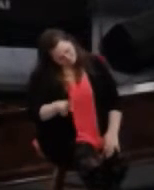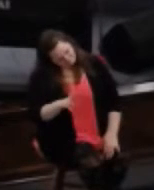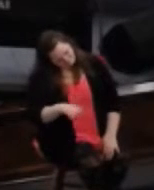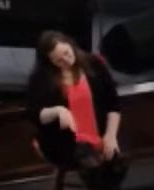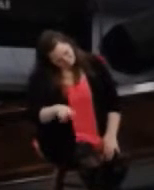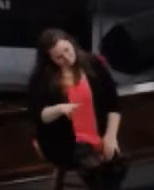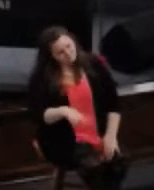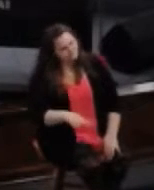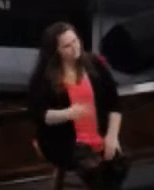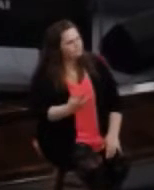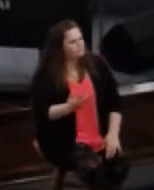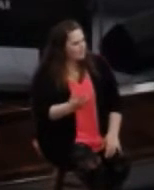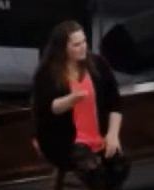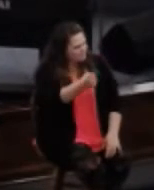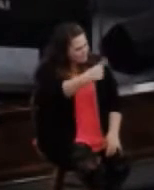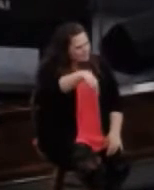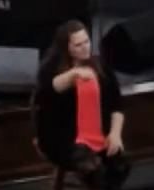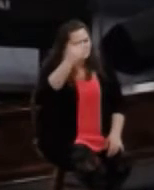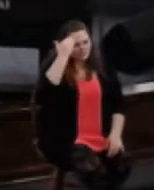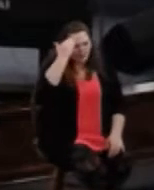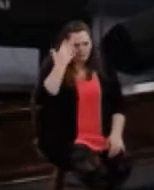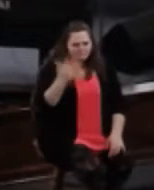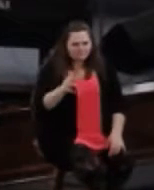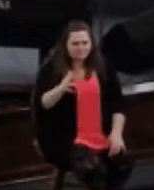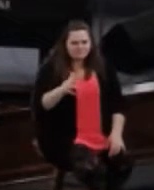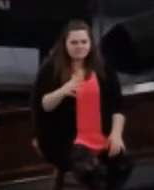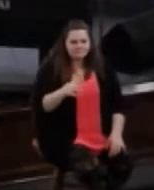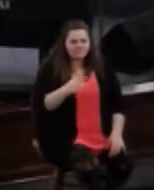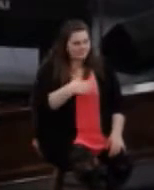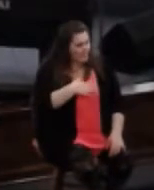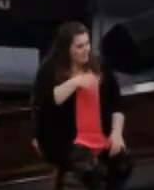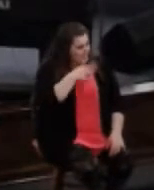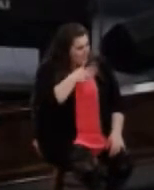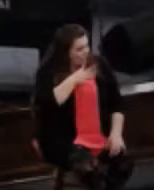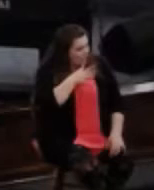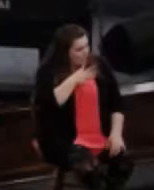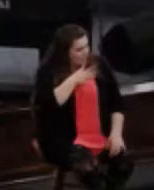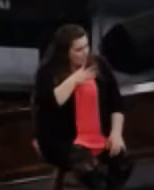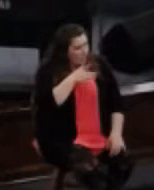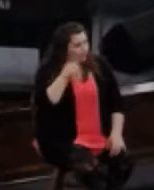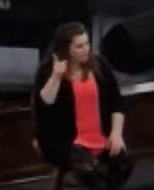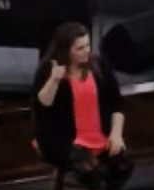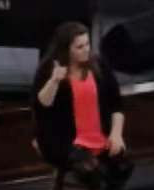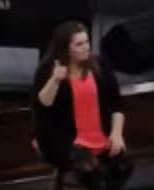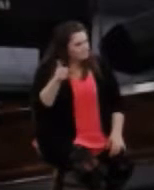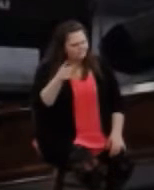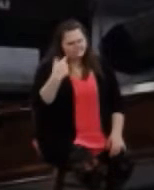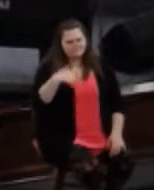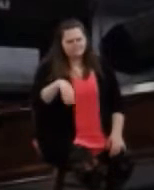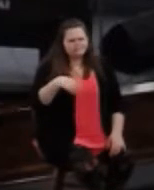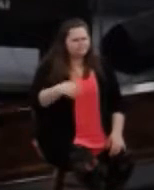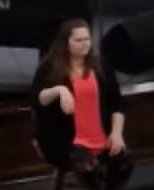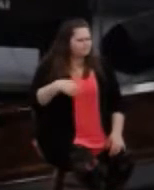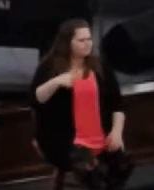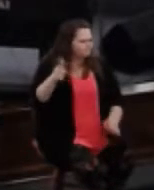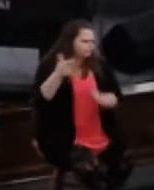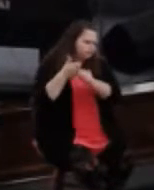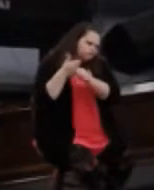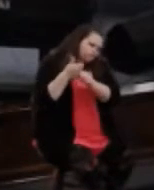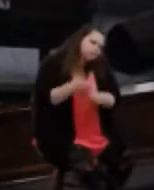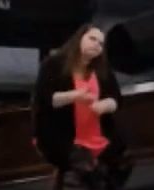Well, as you all know, my mother was and is a godly woman.